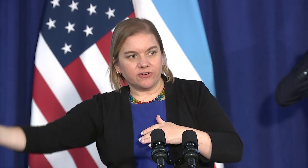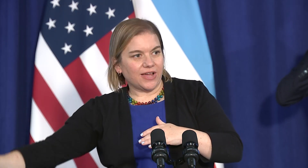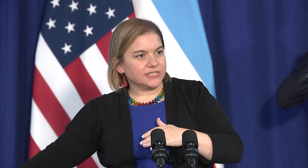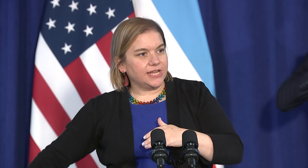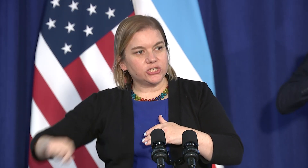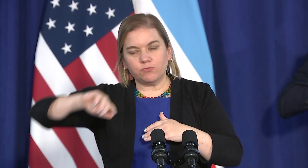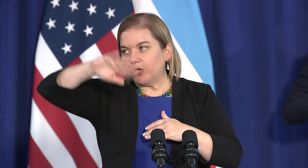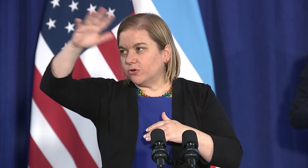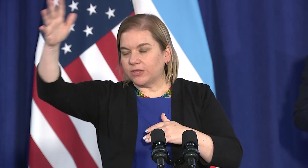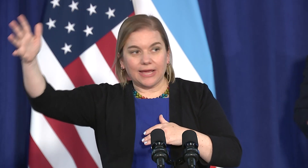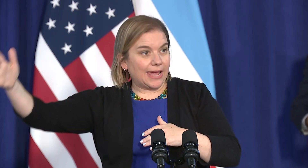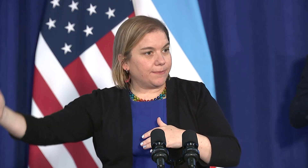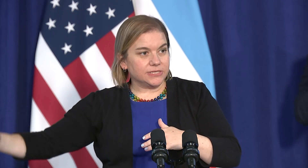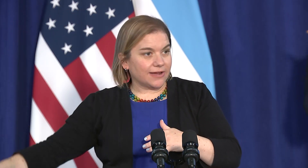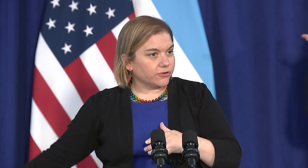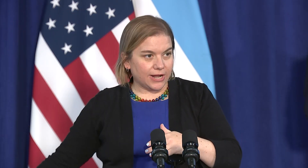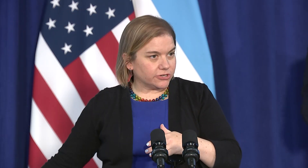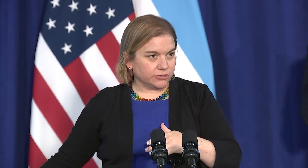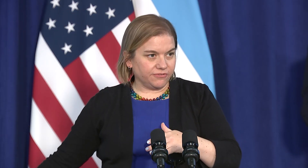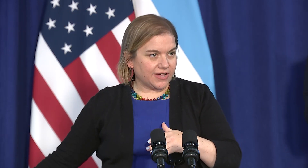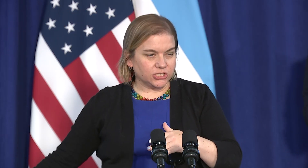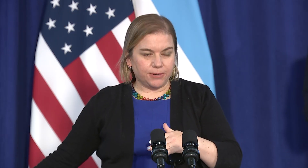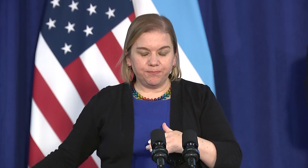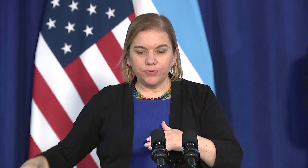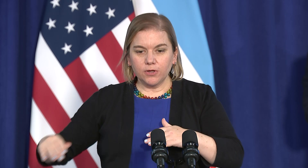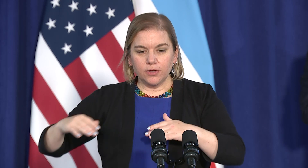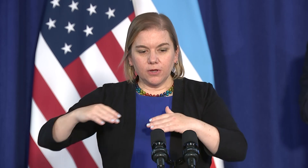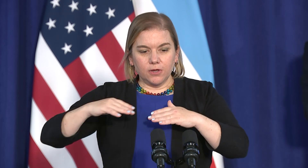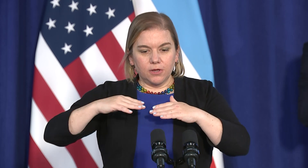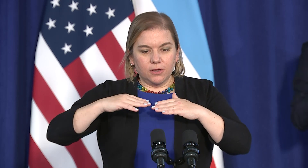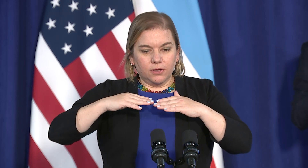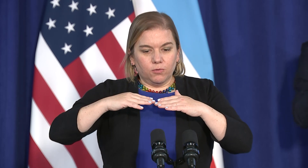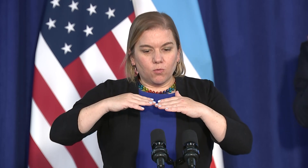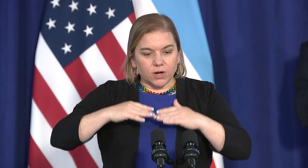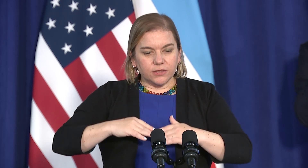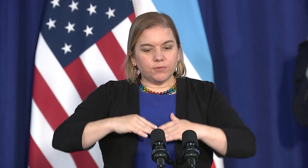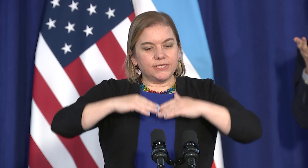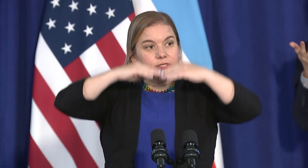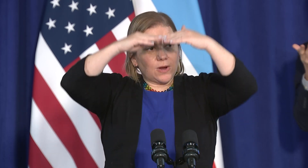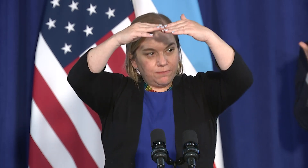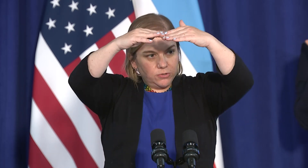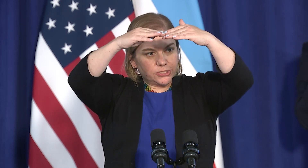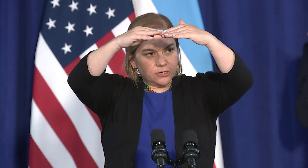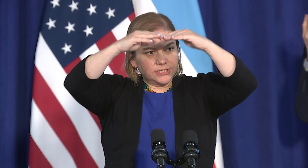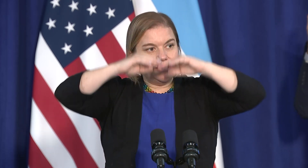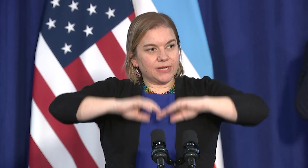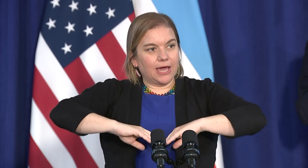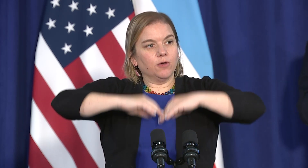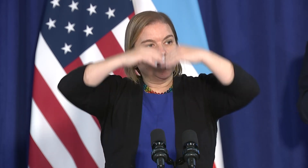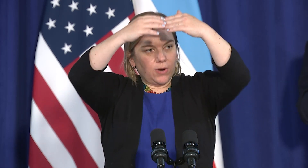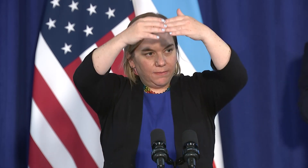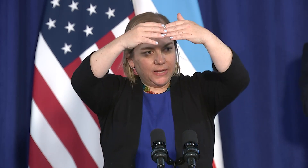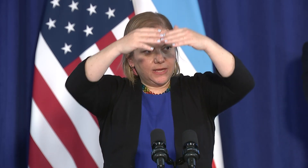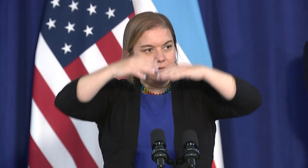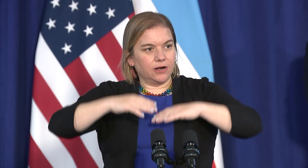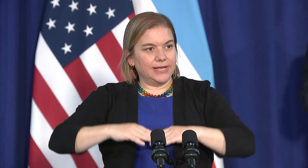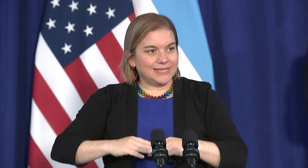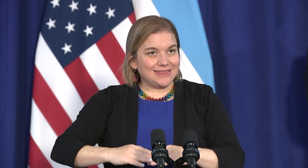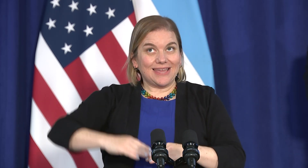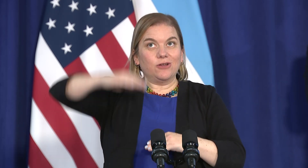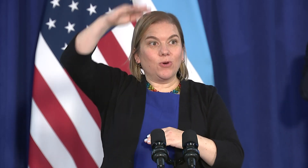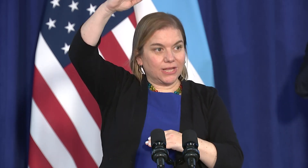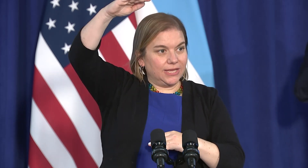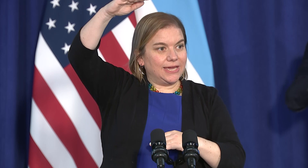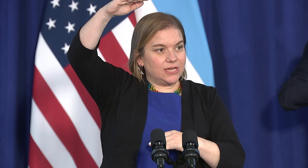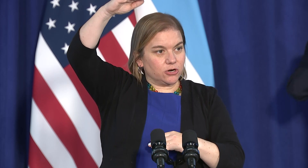happens after vaccination. We know that that happens after natural infection. One of the reasons why boosters seem to help quite a bit here is